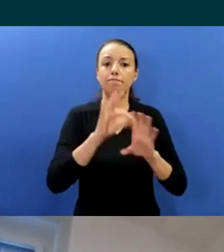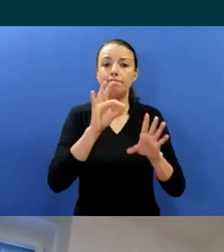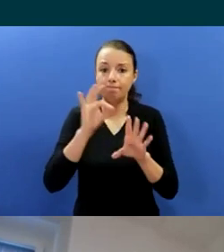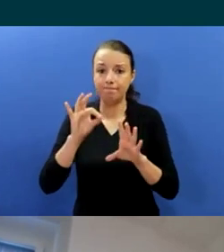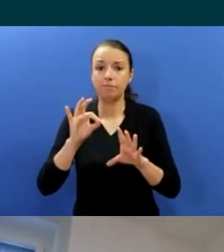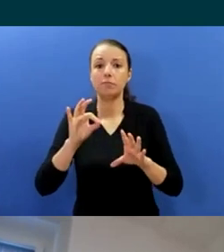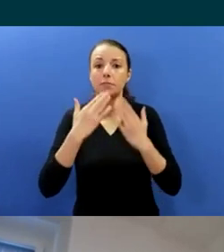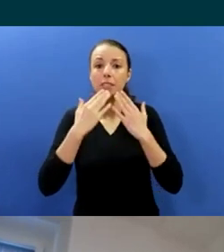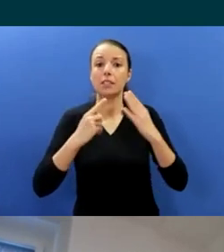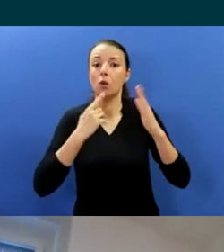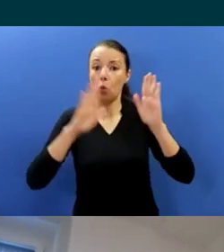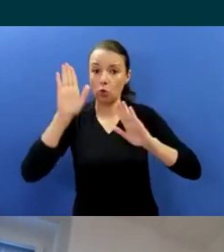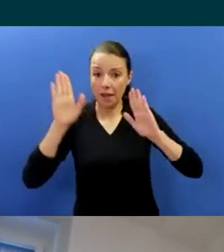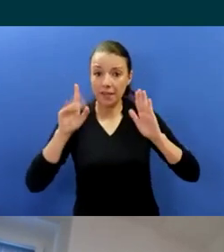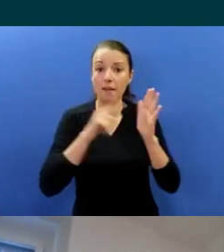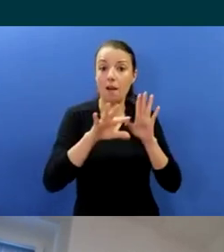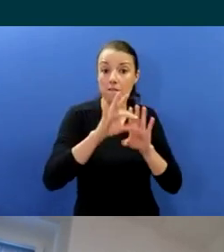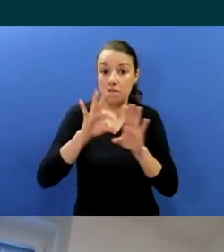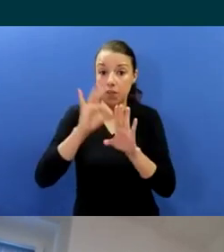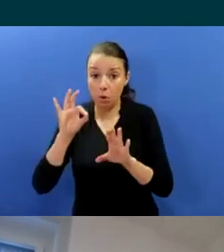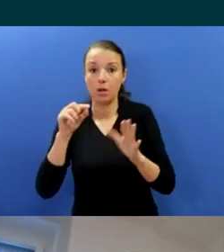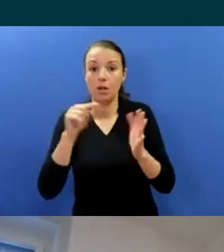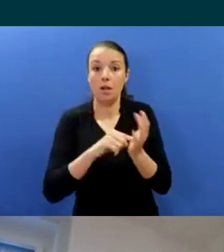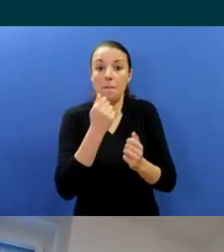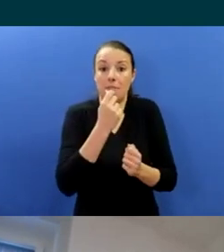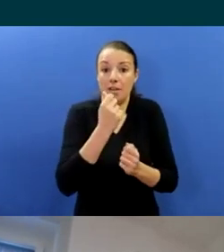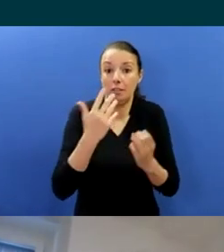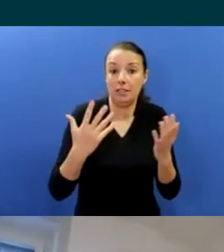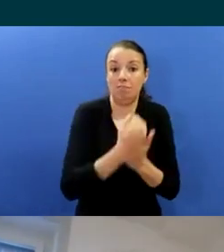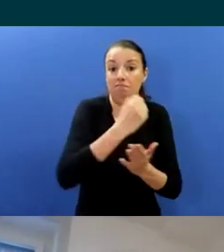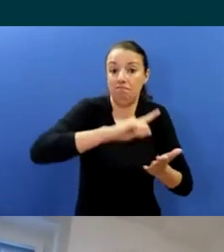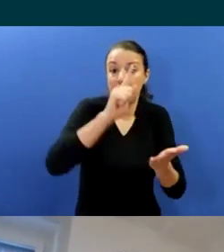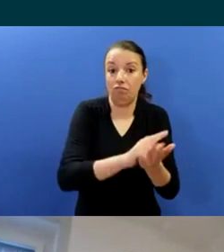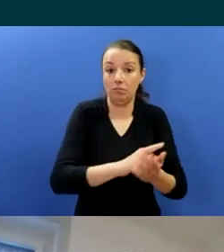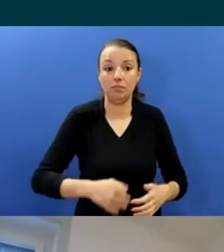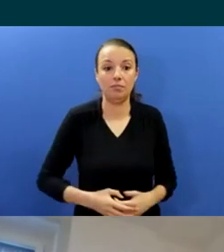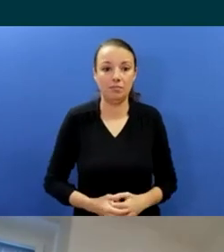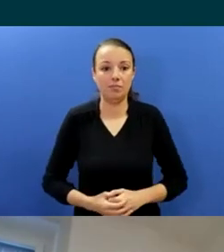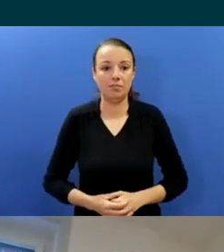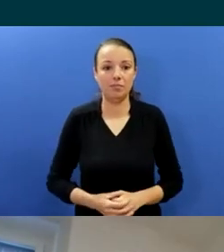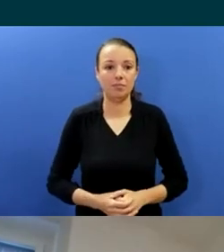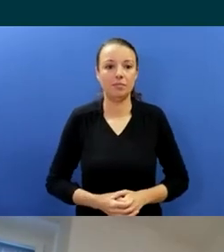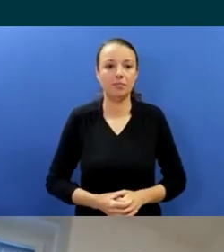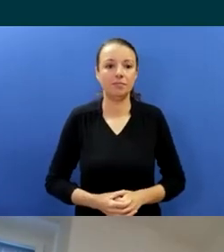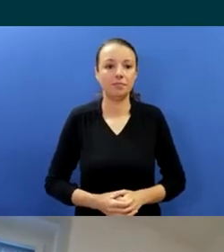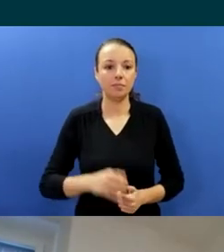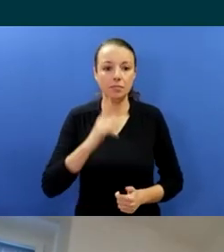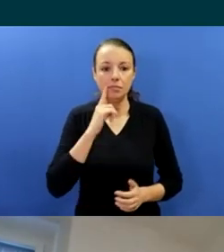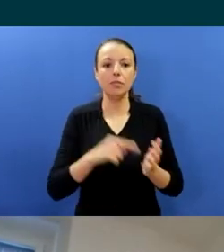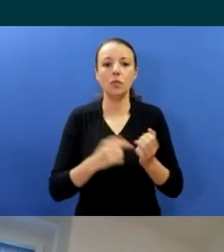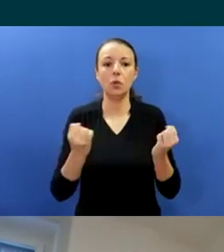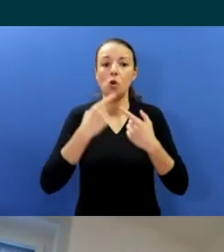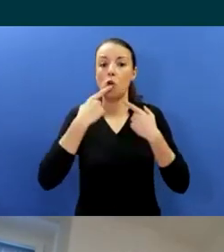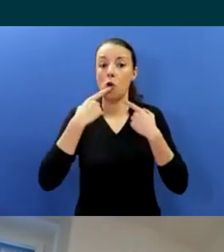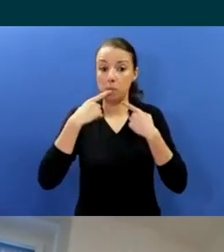the project proposers then were responsible for the implementation of these ideas. So